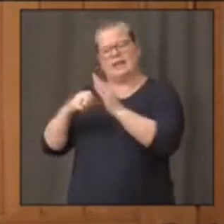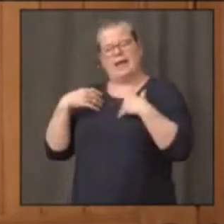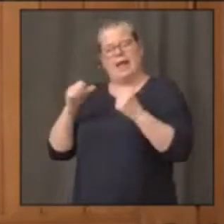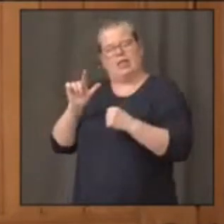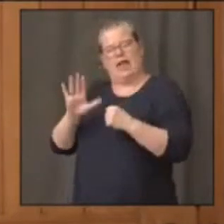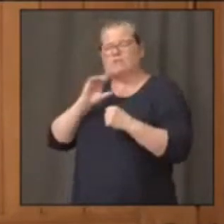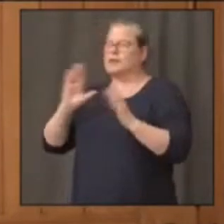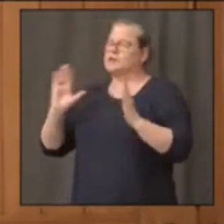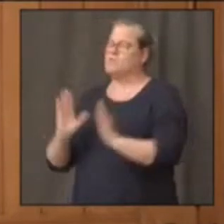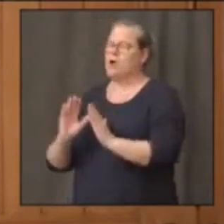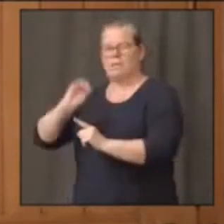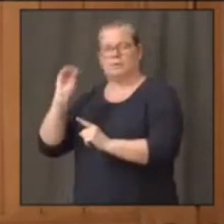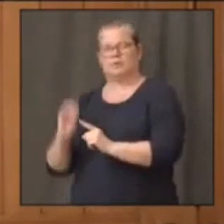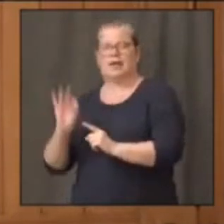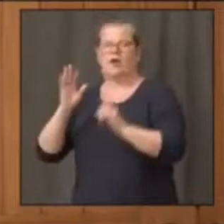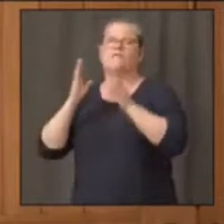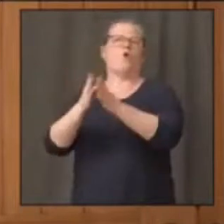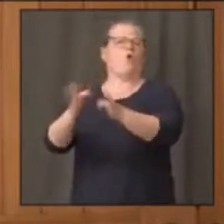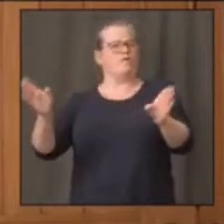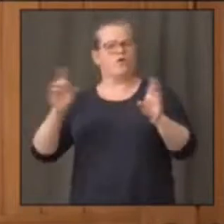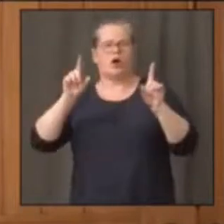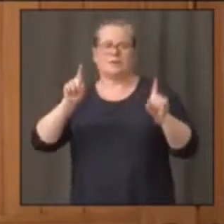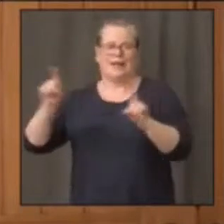overall testing results that we report.